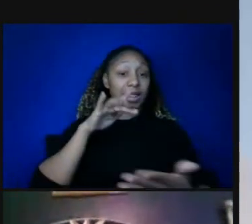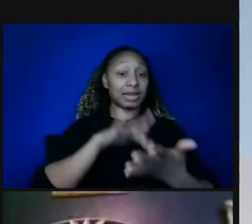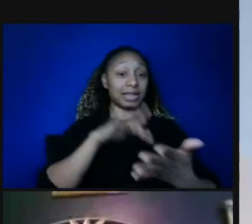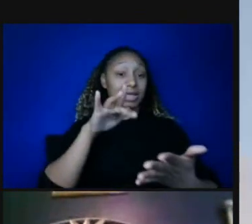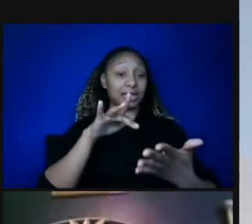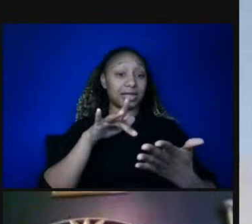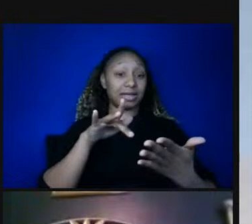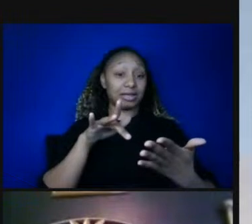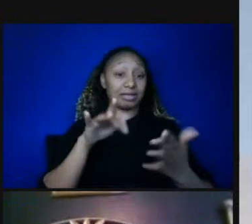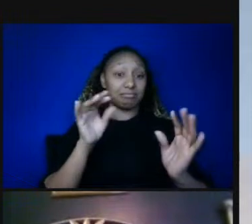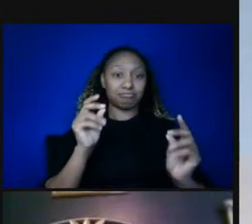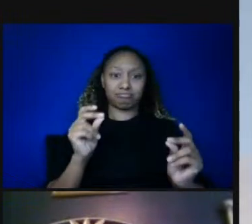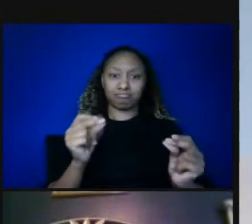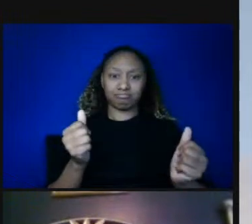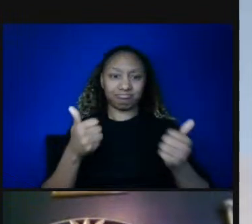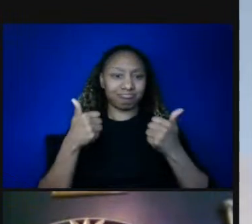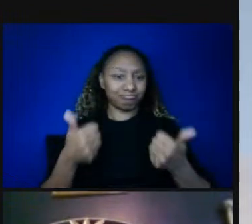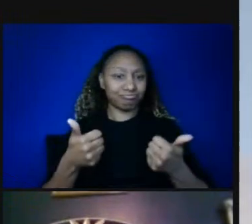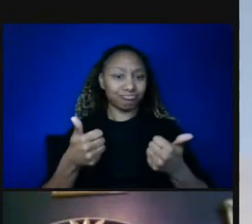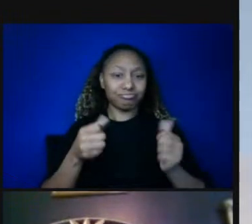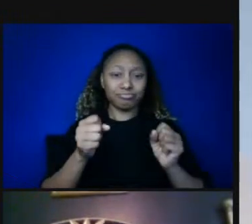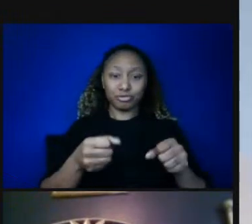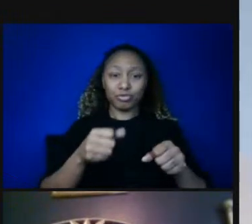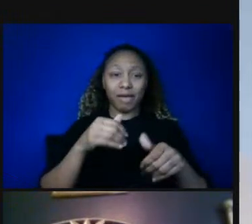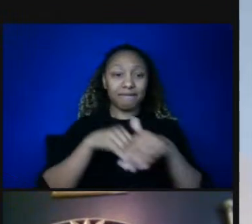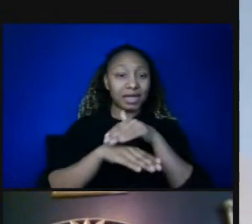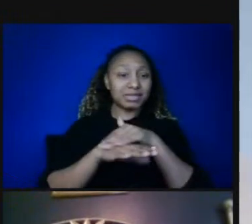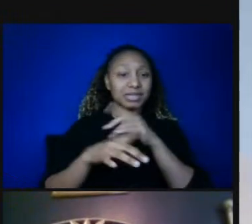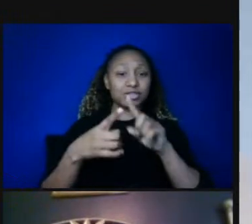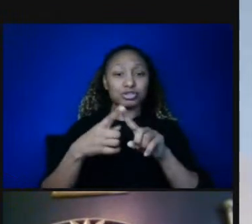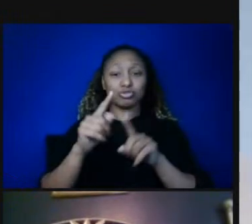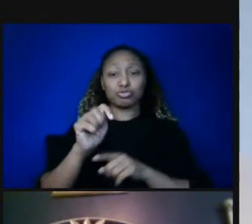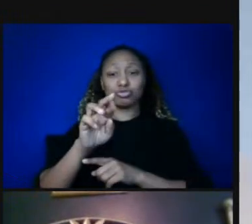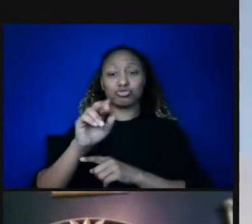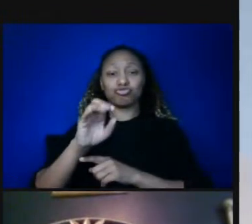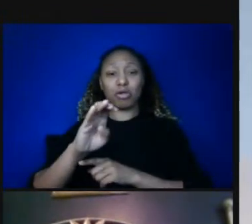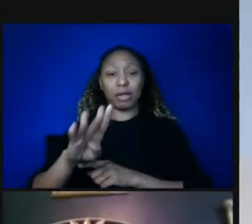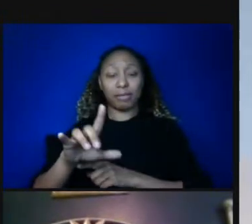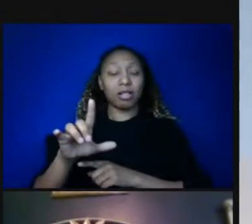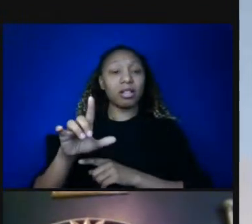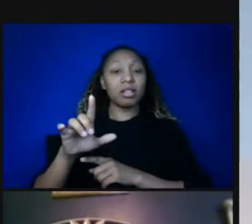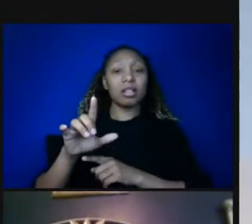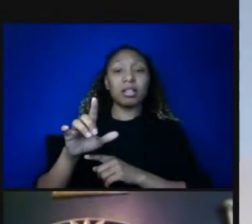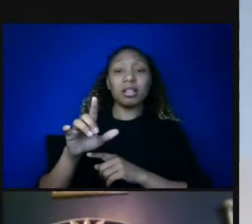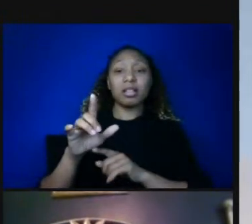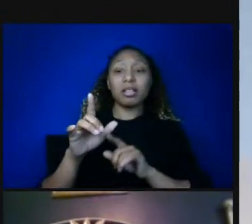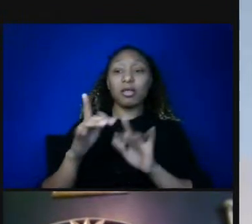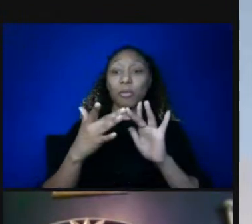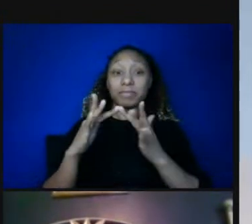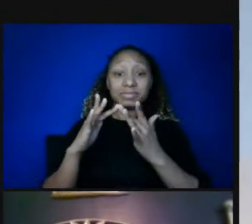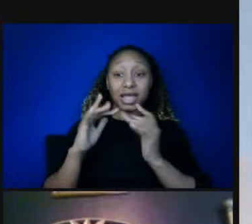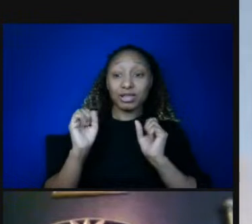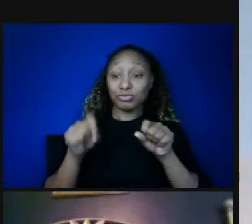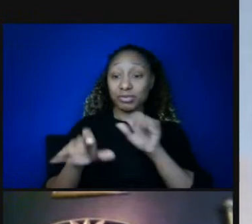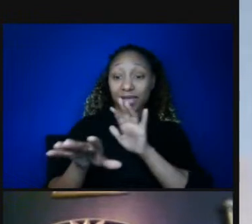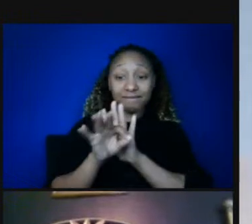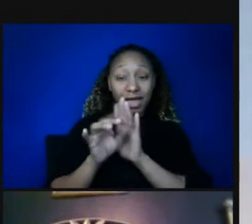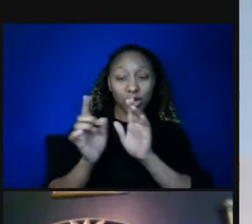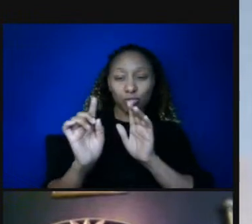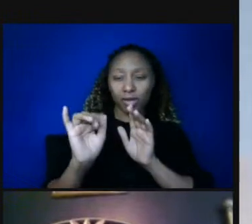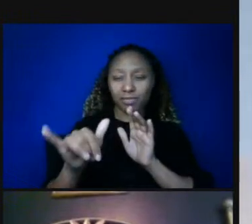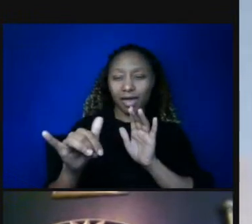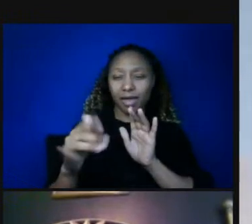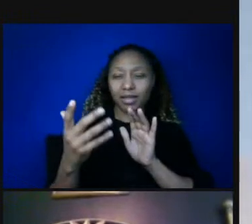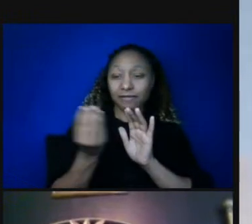you go. You are on the Pocomoke Indian Nation tribal website. You can find where the contact